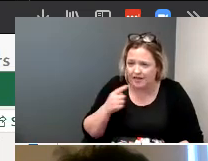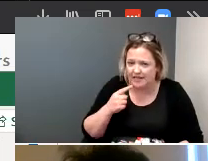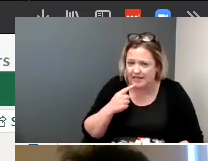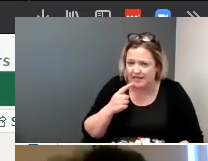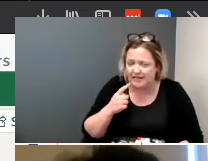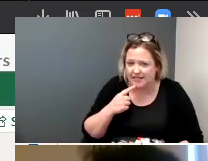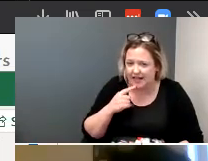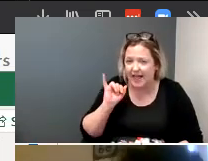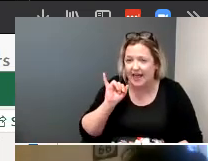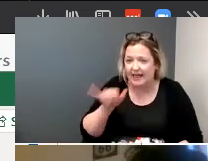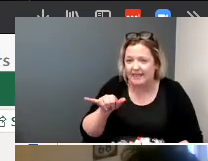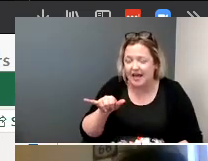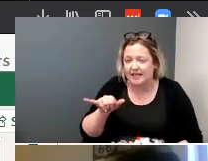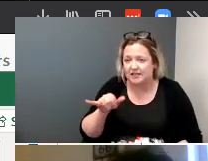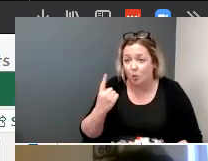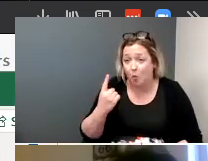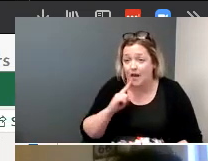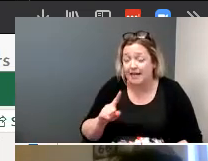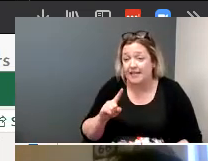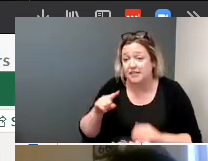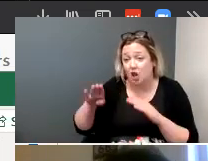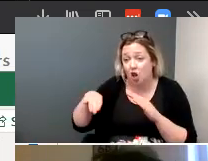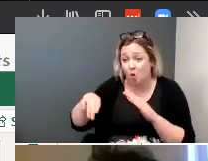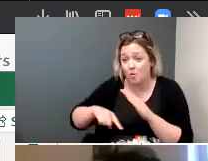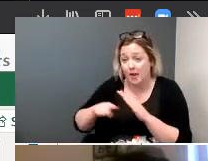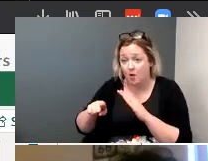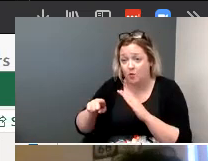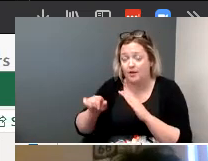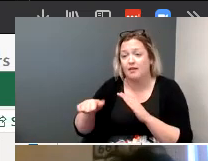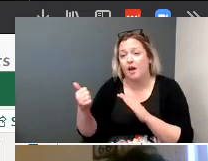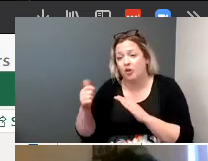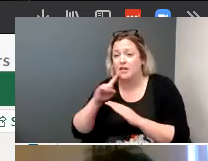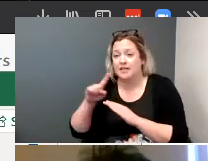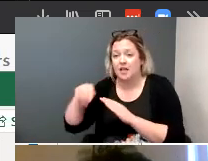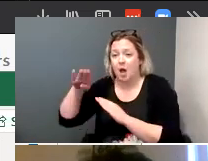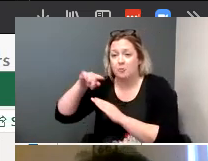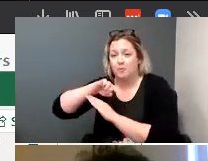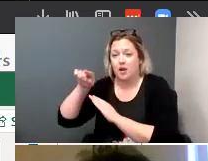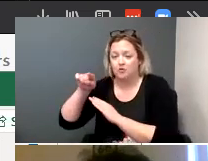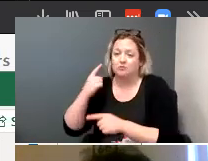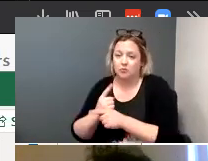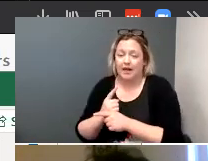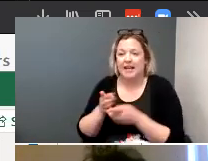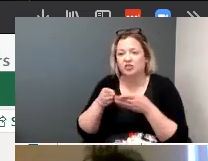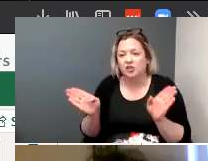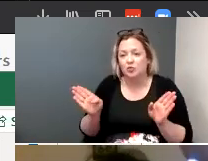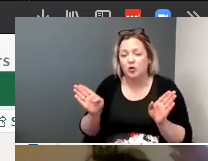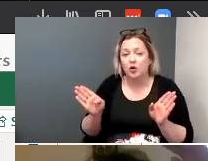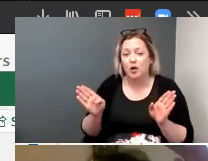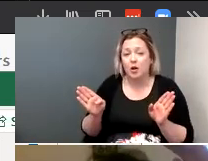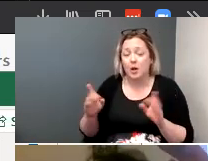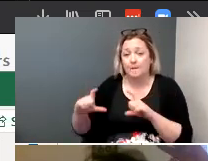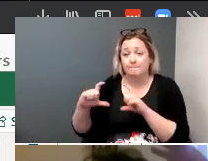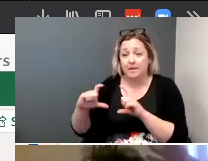bound. Both lower bound and upper bound. Very good. Okay. So in general, big O means that what is the